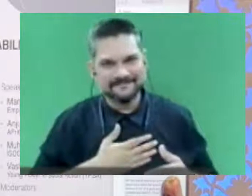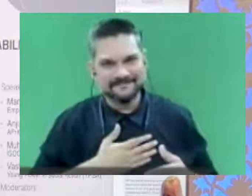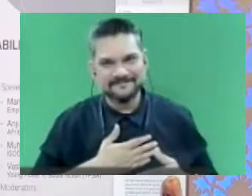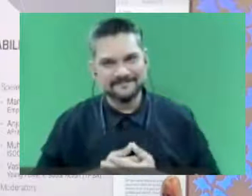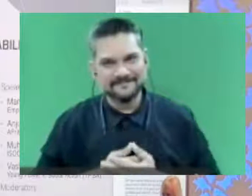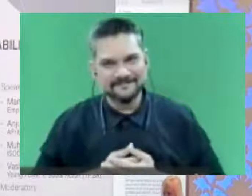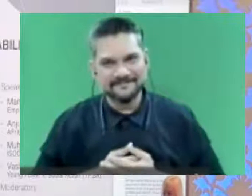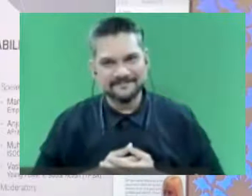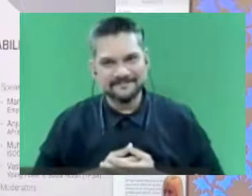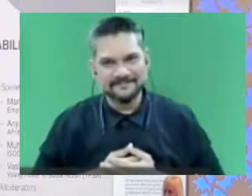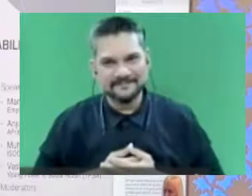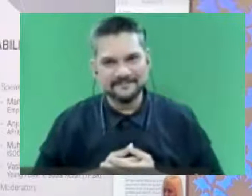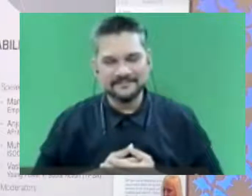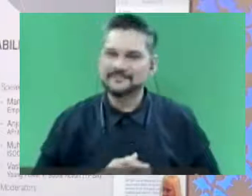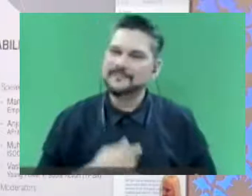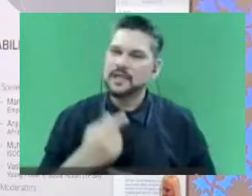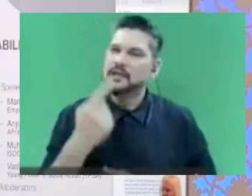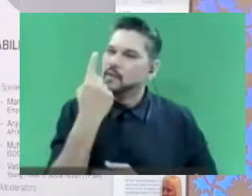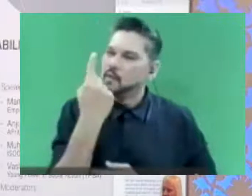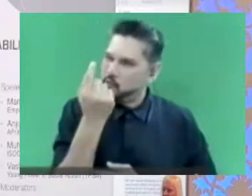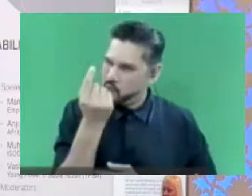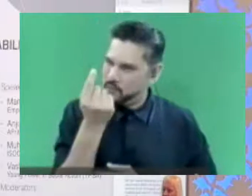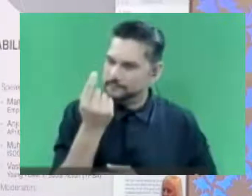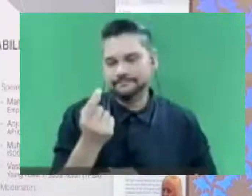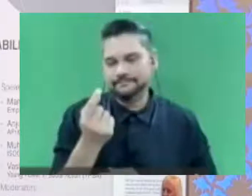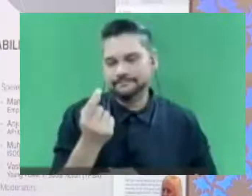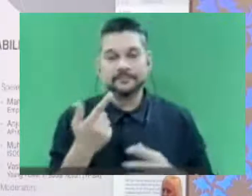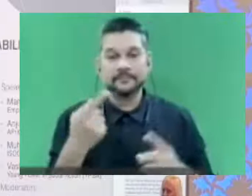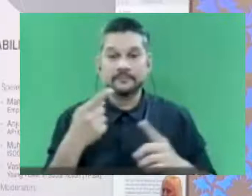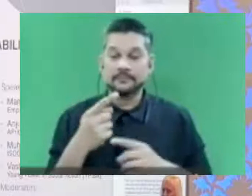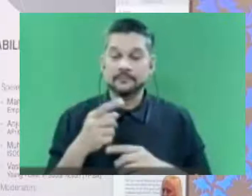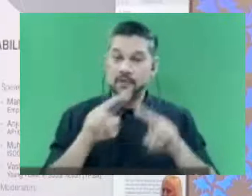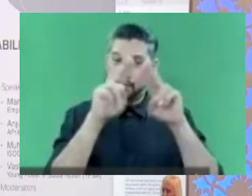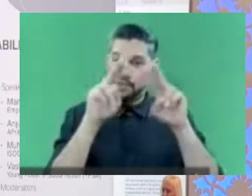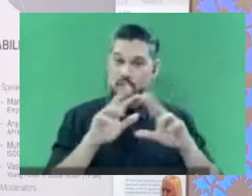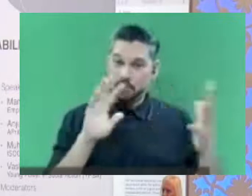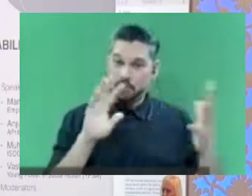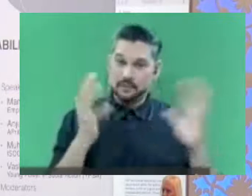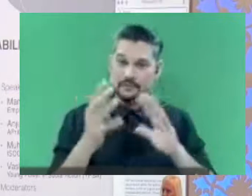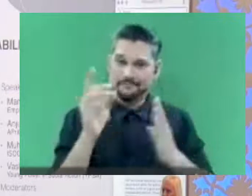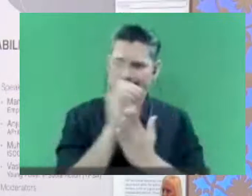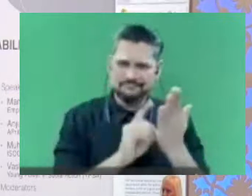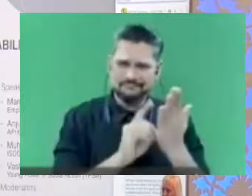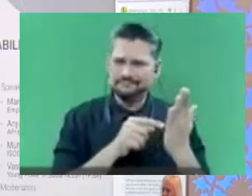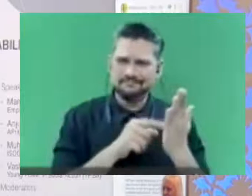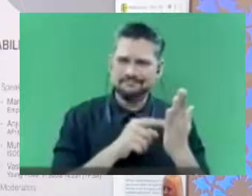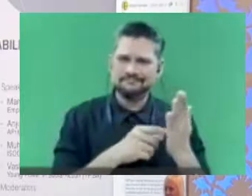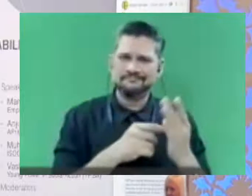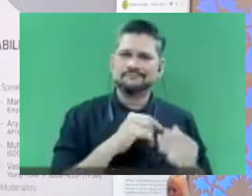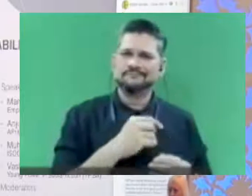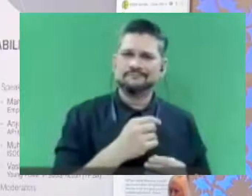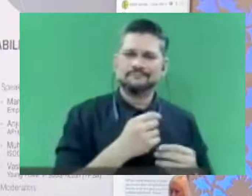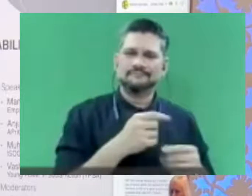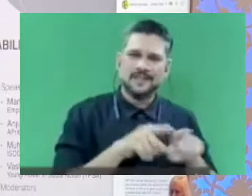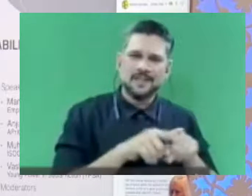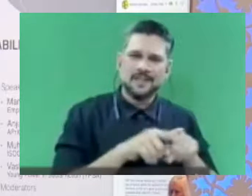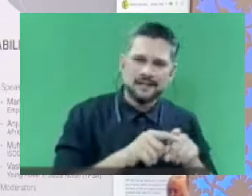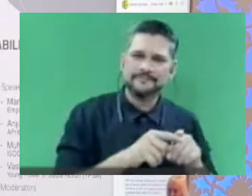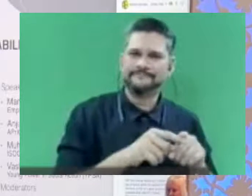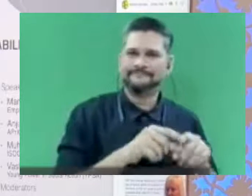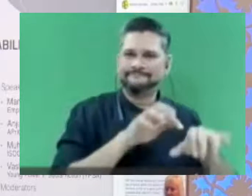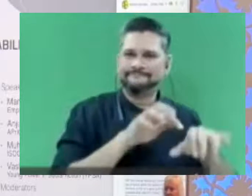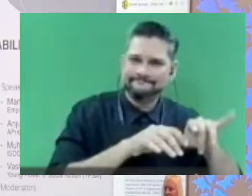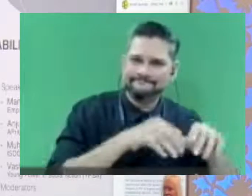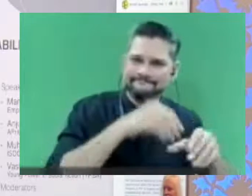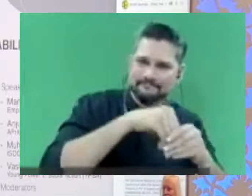Okay, just one thing I wanted to say. Universal design should not be limited just to softwares or websites, because I've had experiences